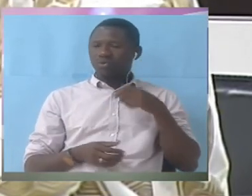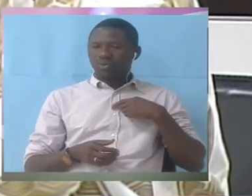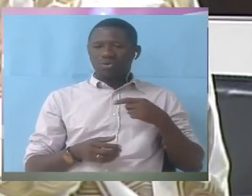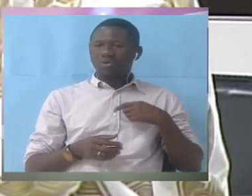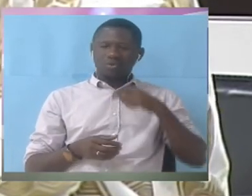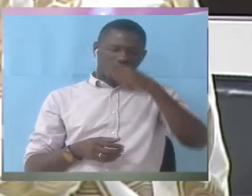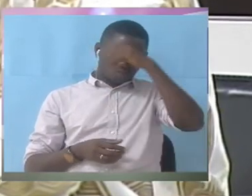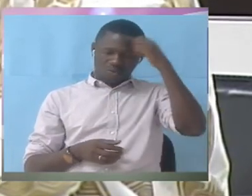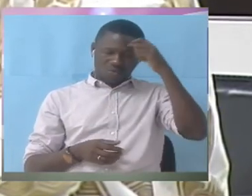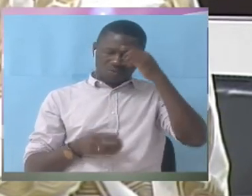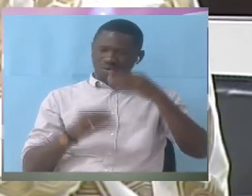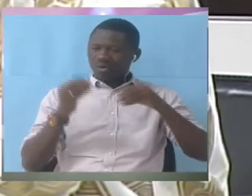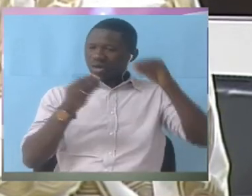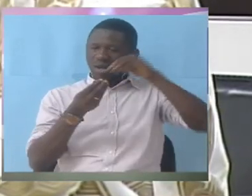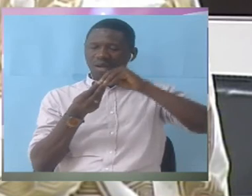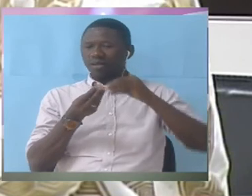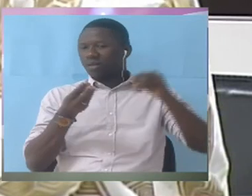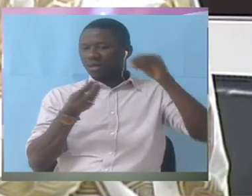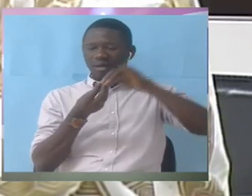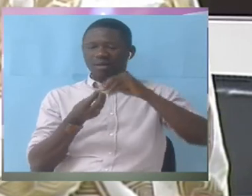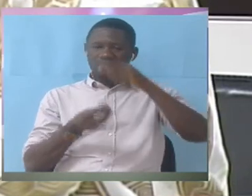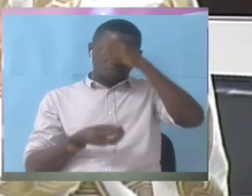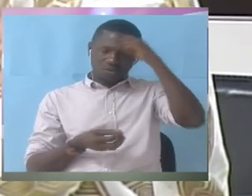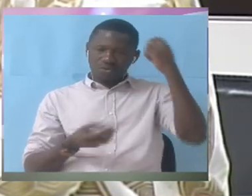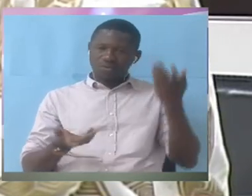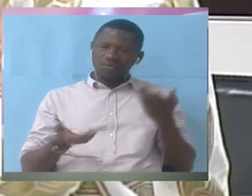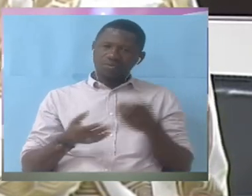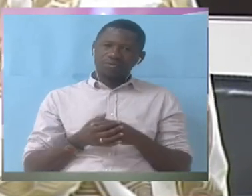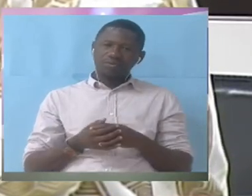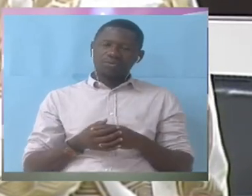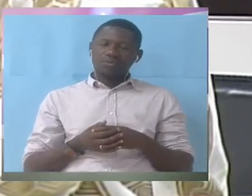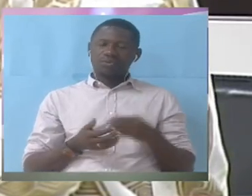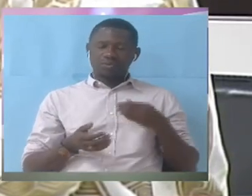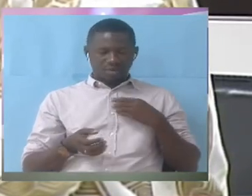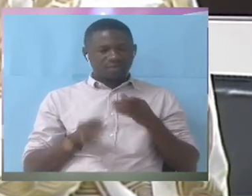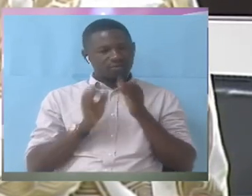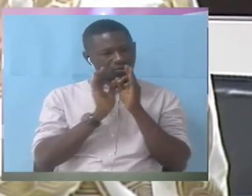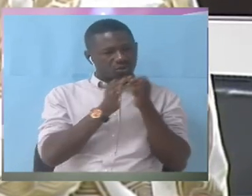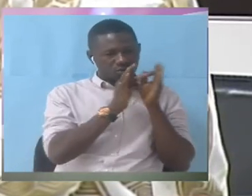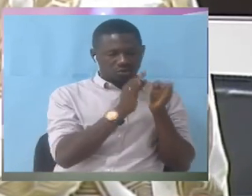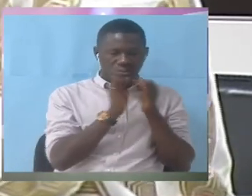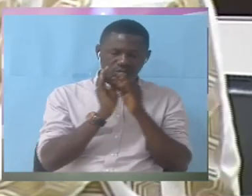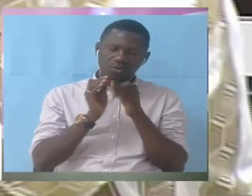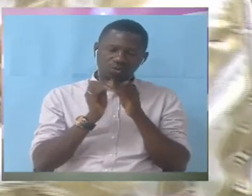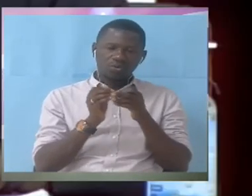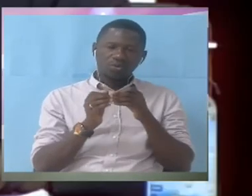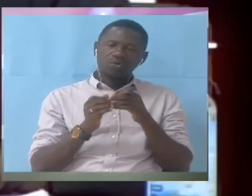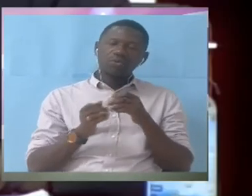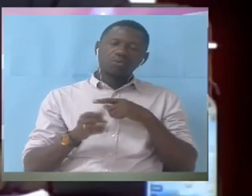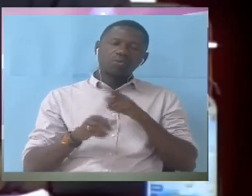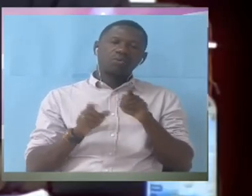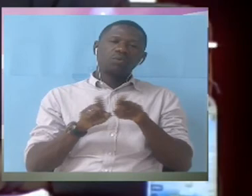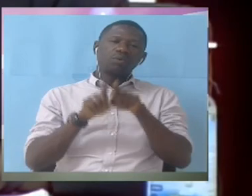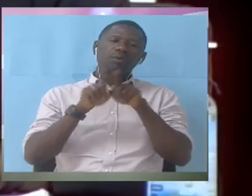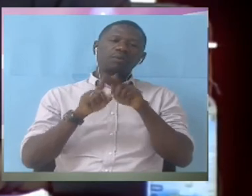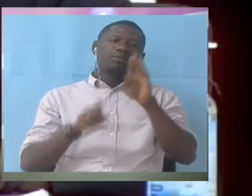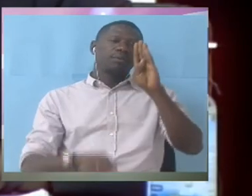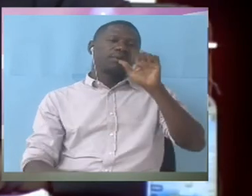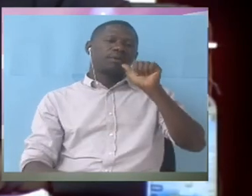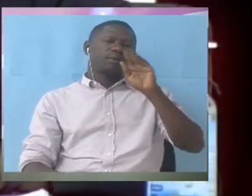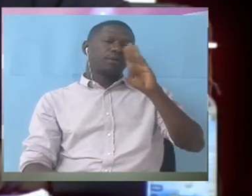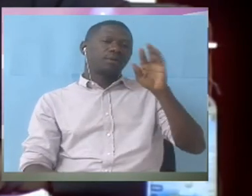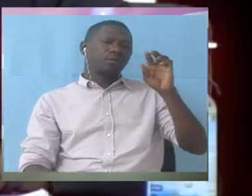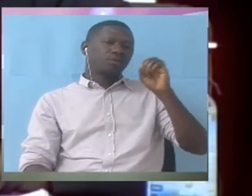ci nekk daf ko yokal ligéyam. I had to speak to Barrow. Ben man dama am sax pour waxa Barrow. And the way